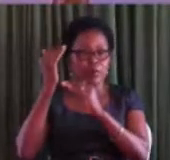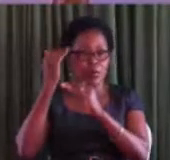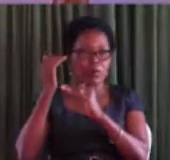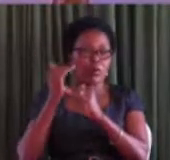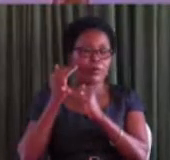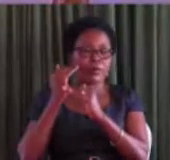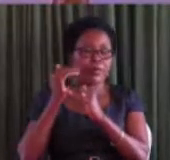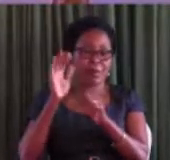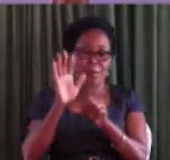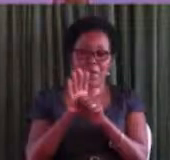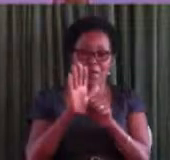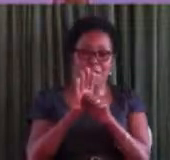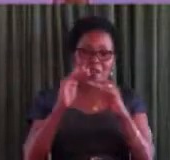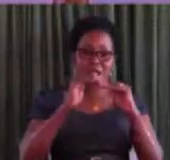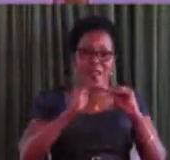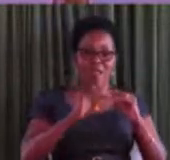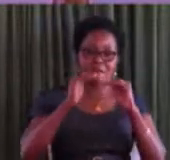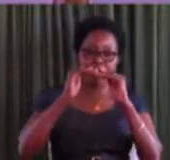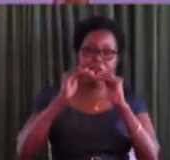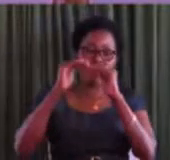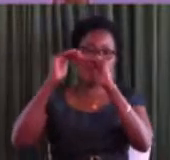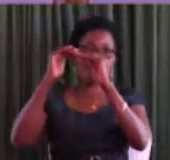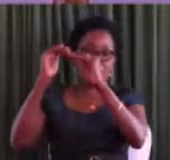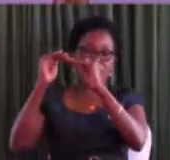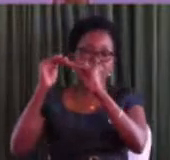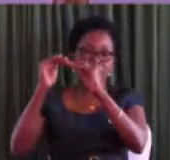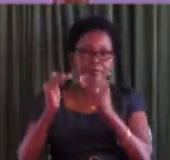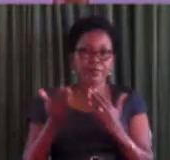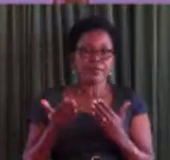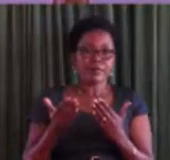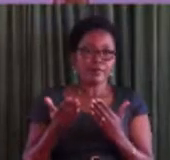which other electoral